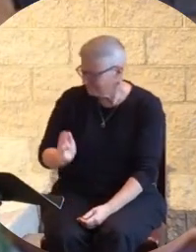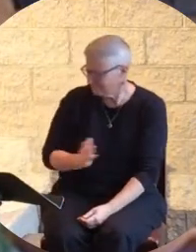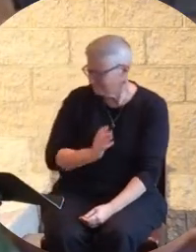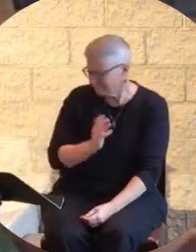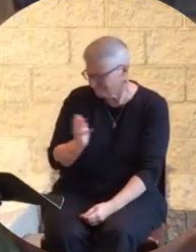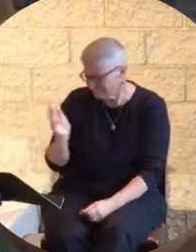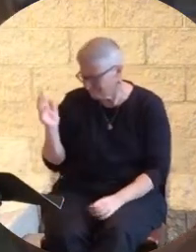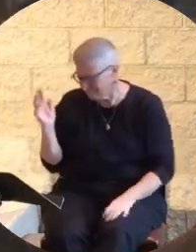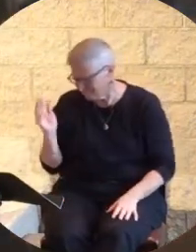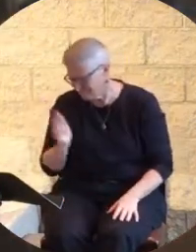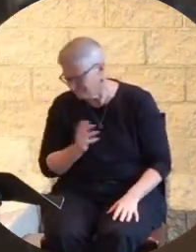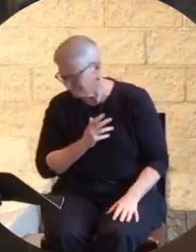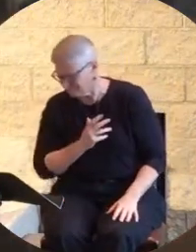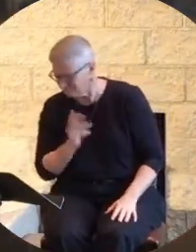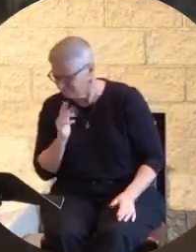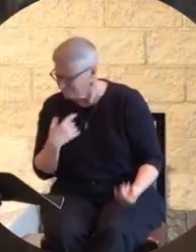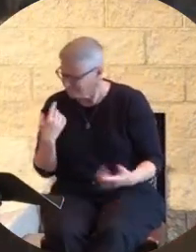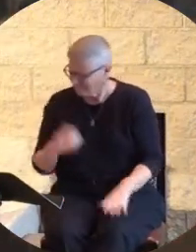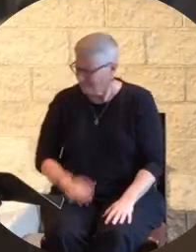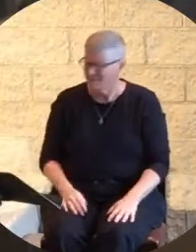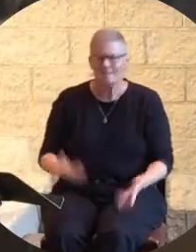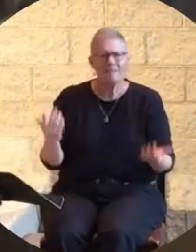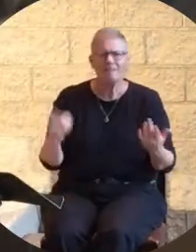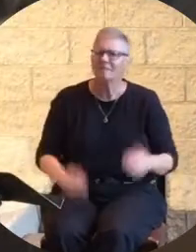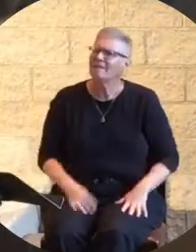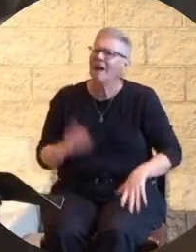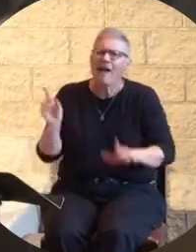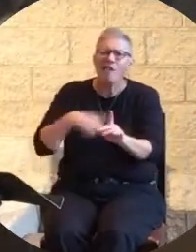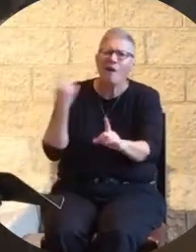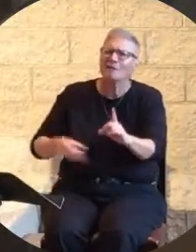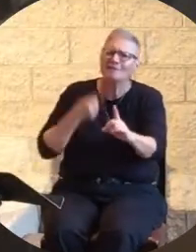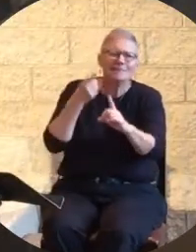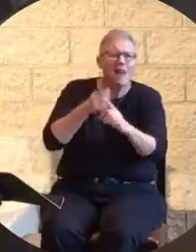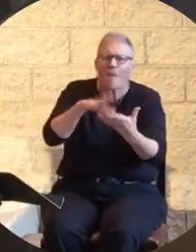How far will we have to go before we learn the lesson?